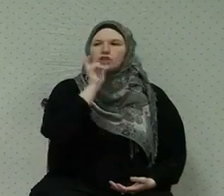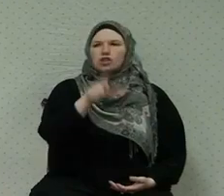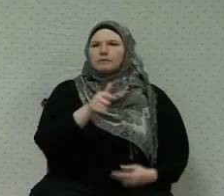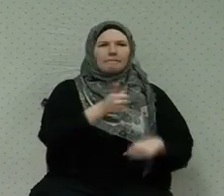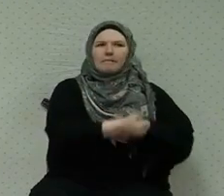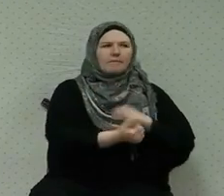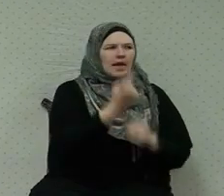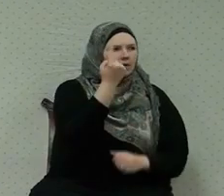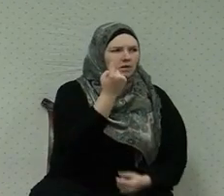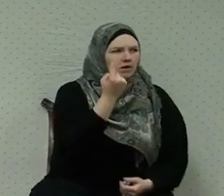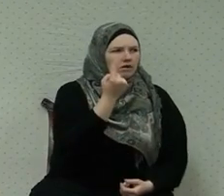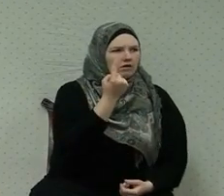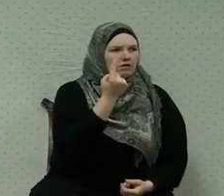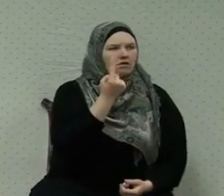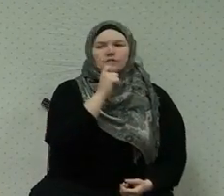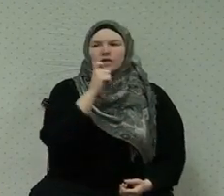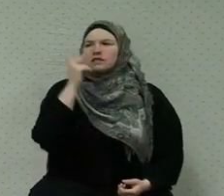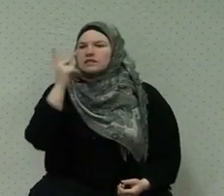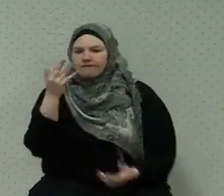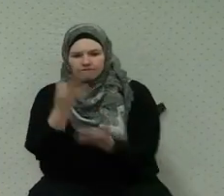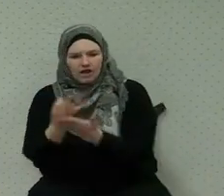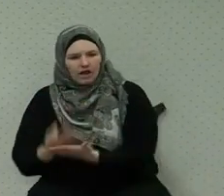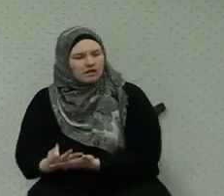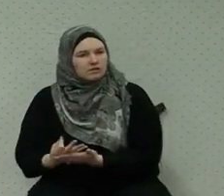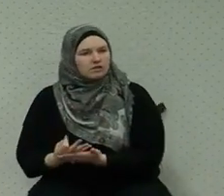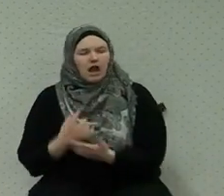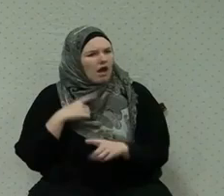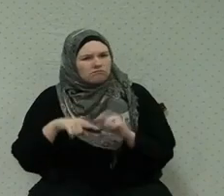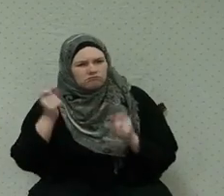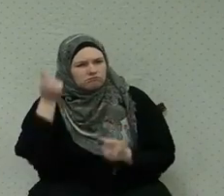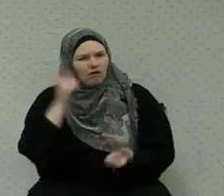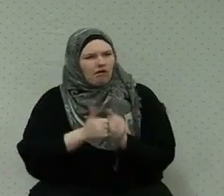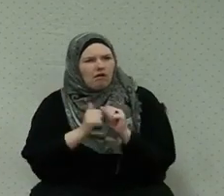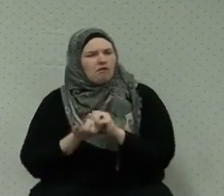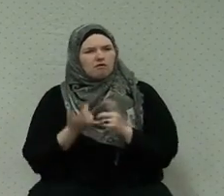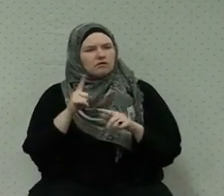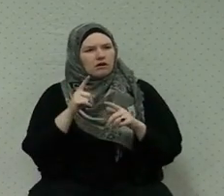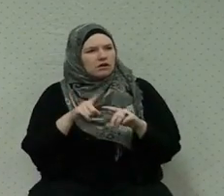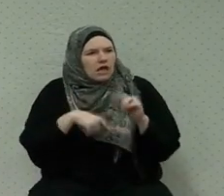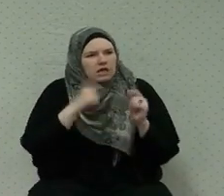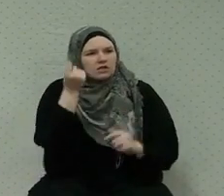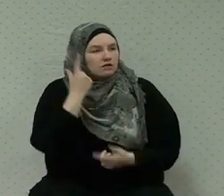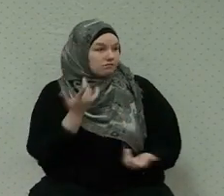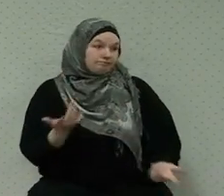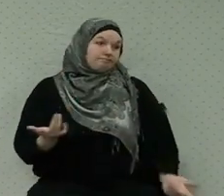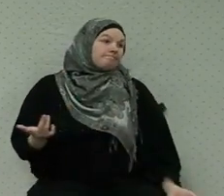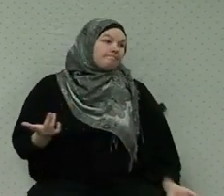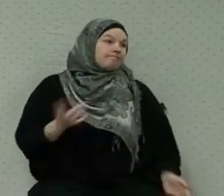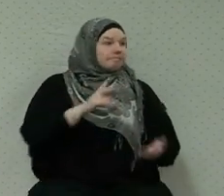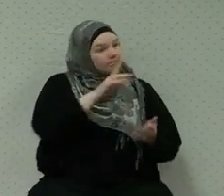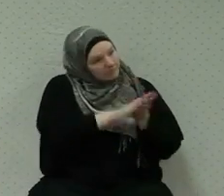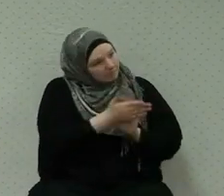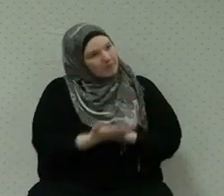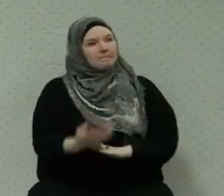for not seeing facts for what they are. And when we do not see facts for what they are, we